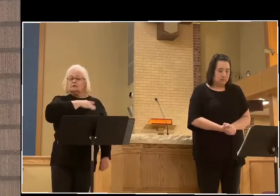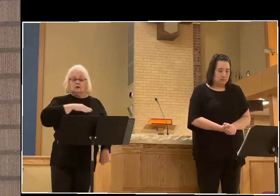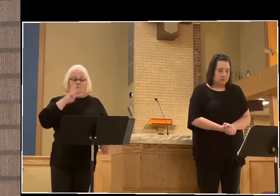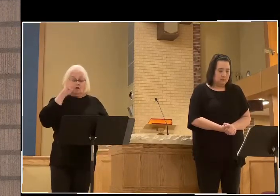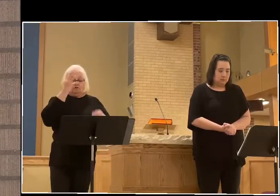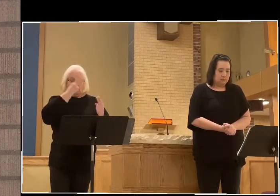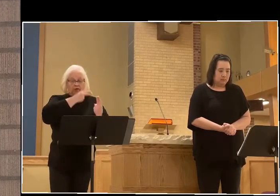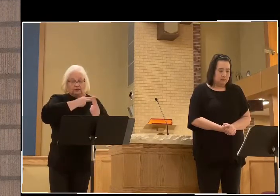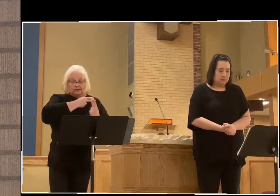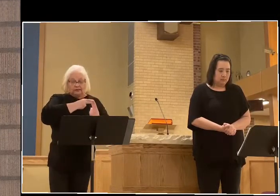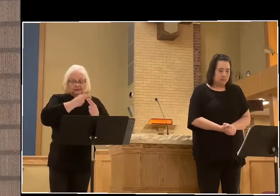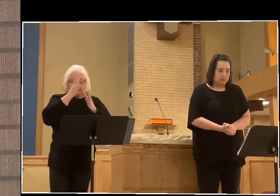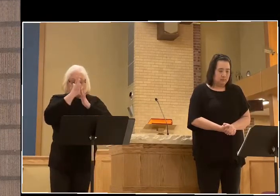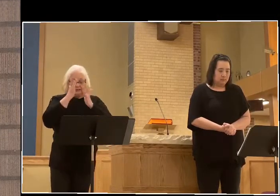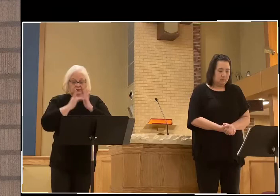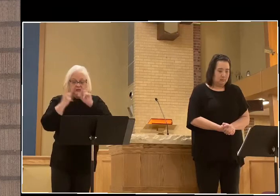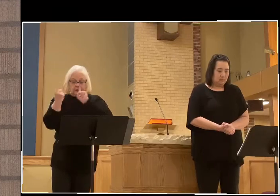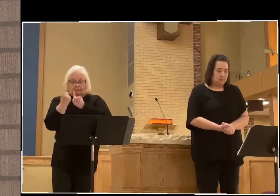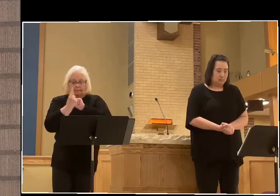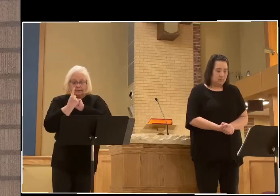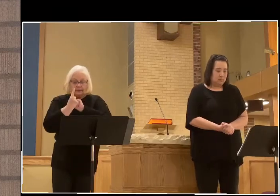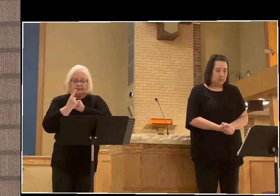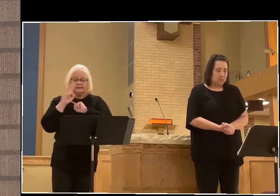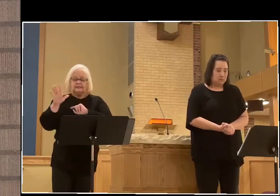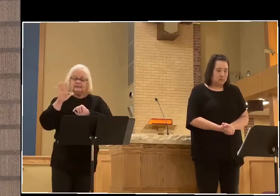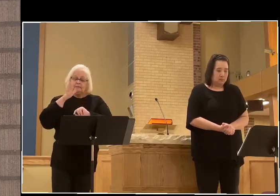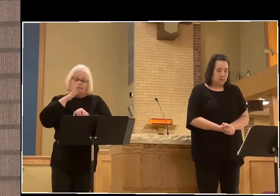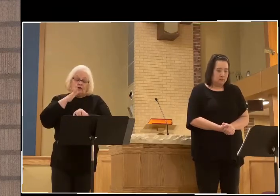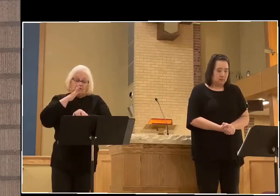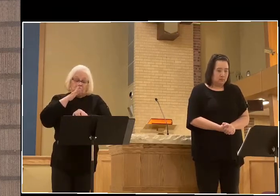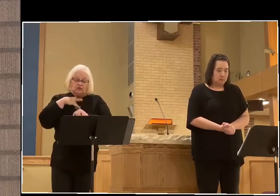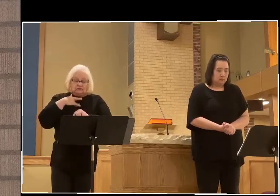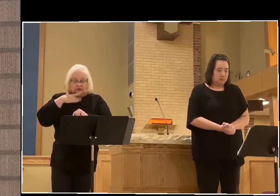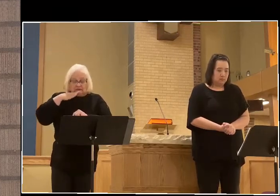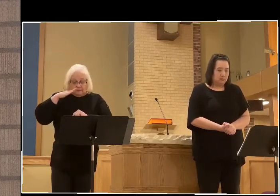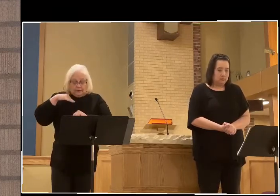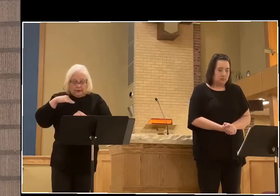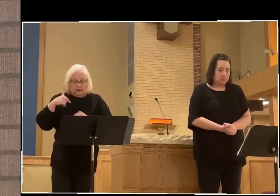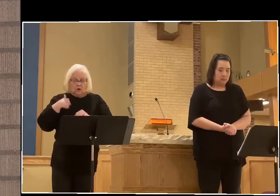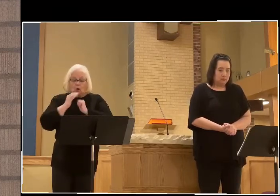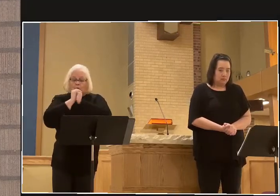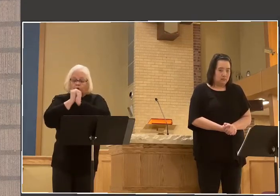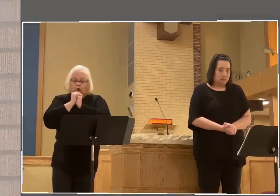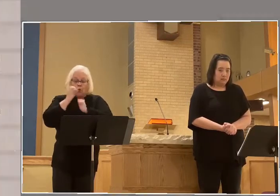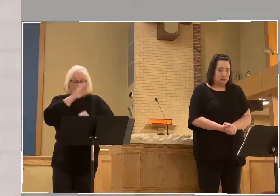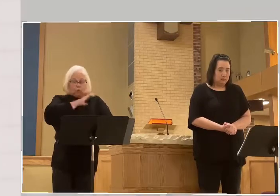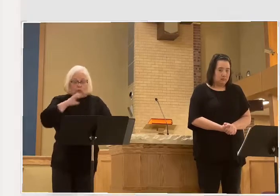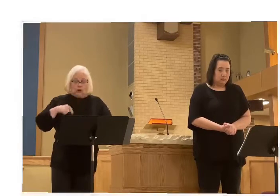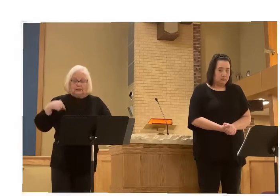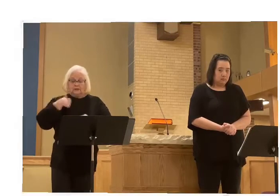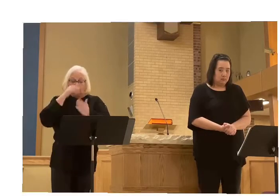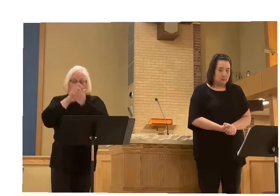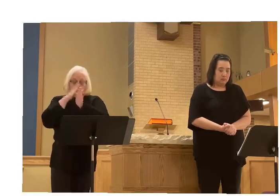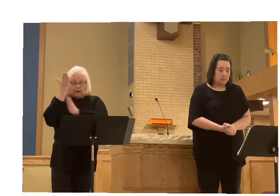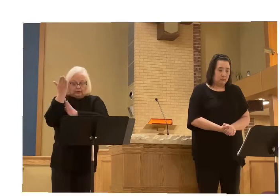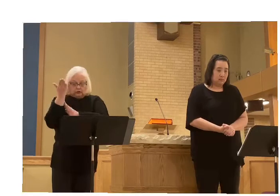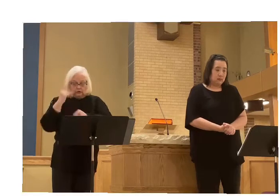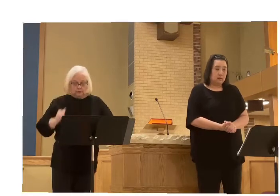The fourth station, Jesus meets his afflicted mother. We adore you, O Christ, and we praise you.